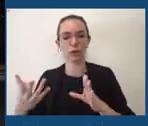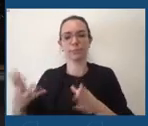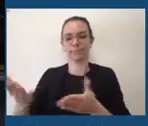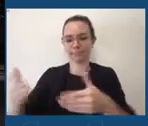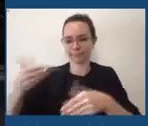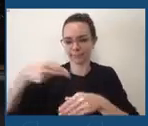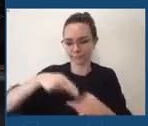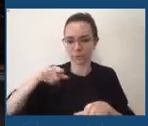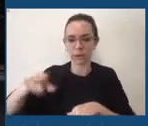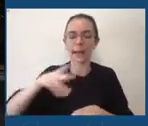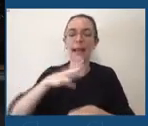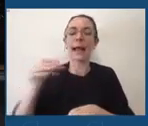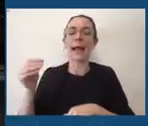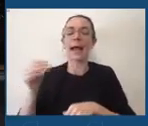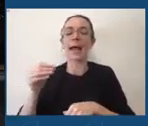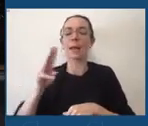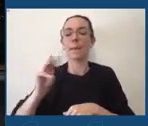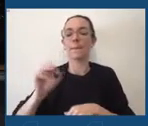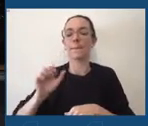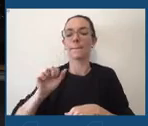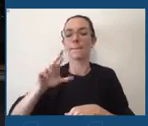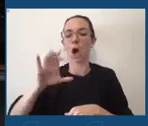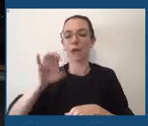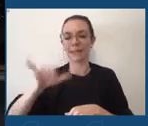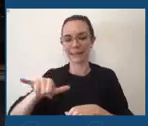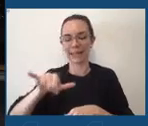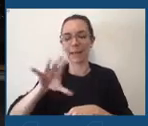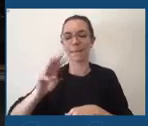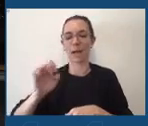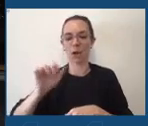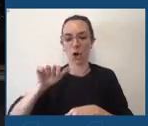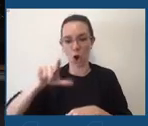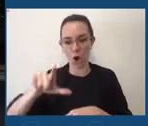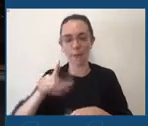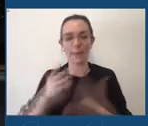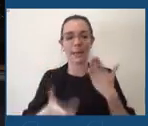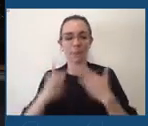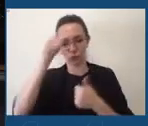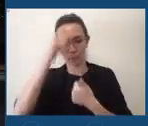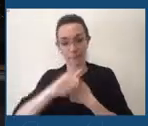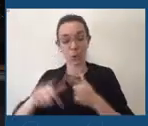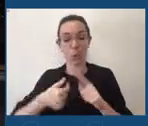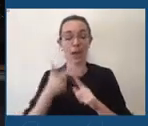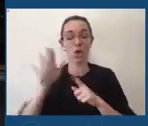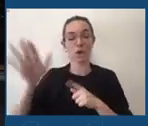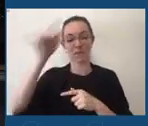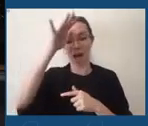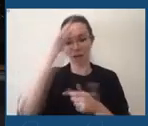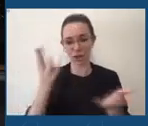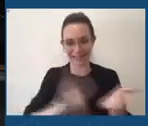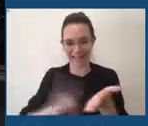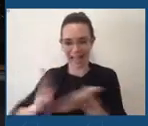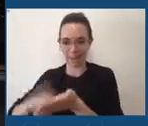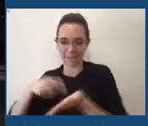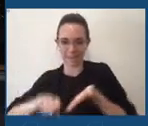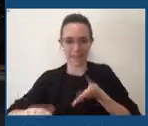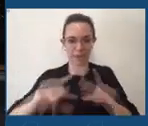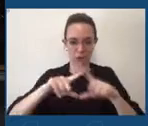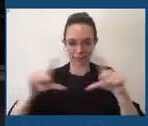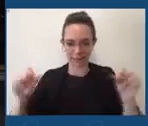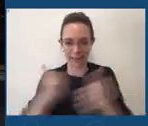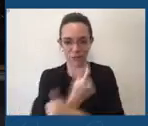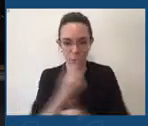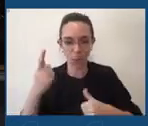Marcy McCall, maybe you remember when her father signed the paychecks of everyone in New York as the first